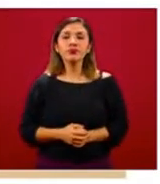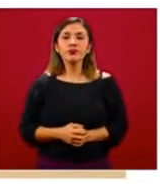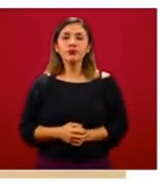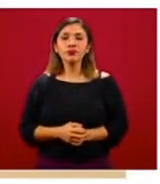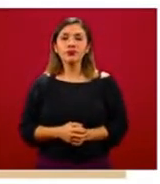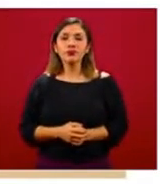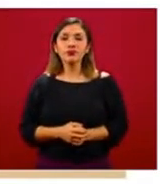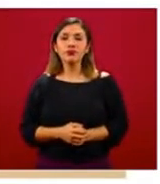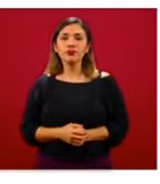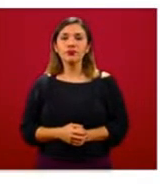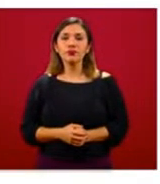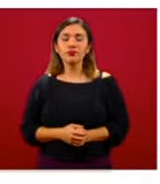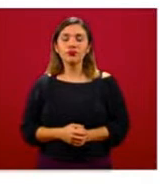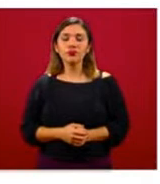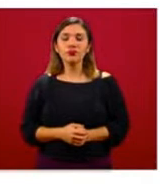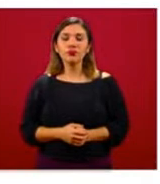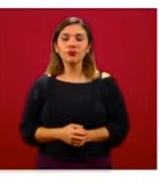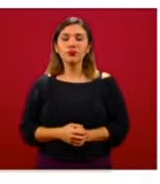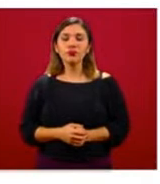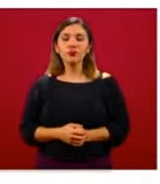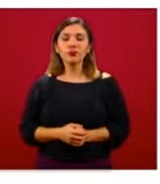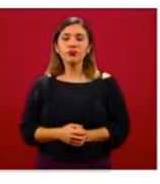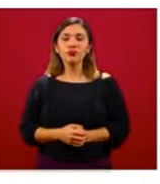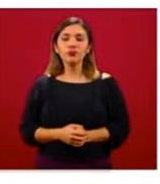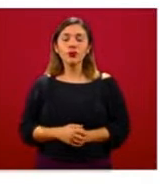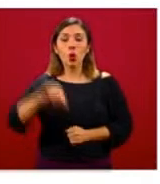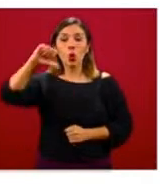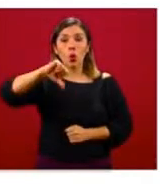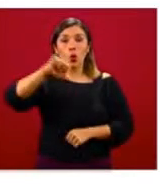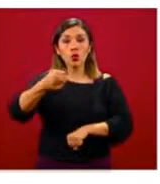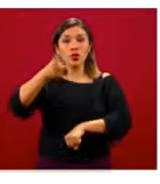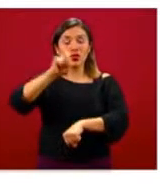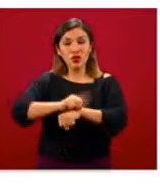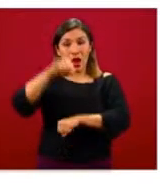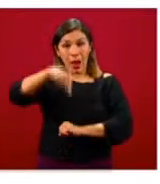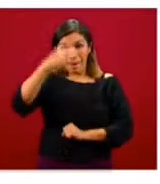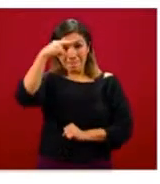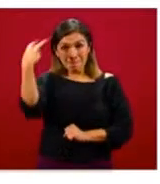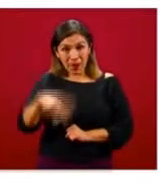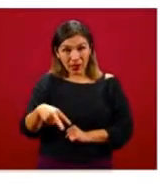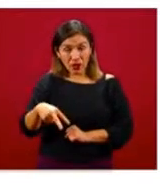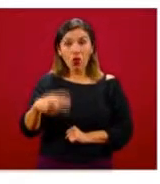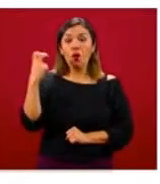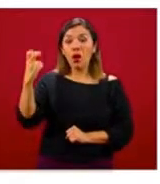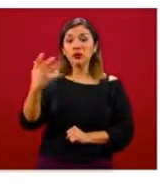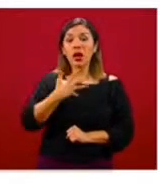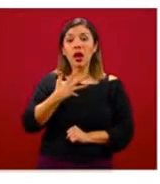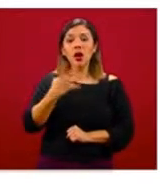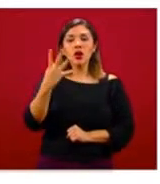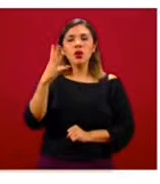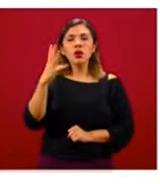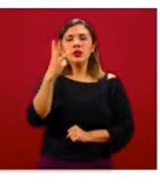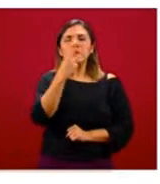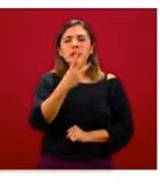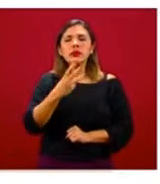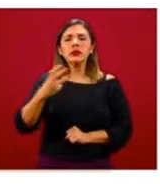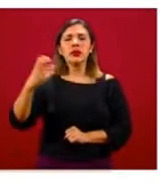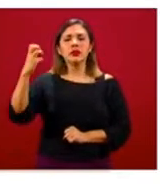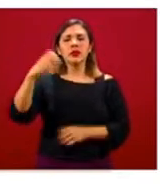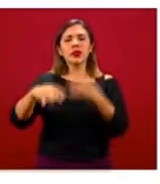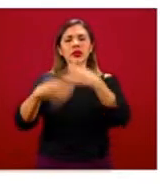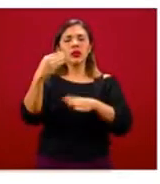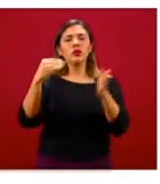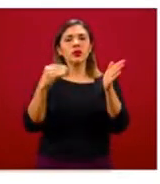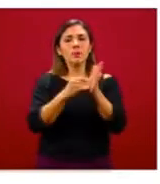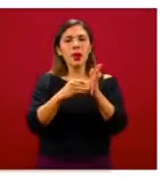activities, job activities, educational activities. Next slide on the